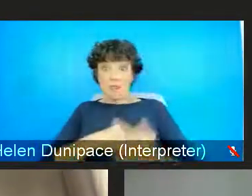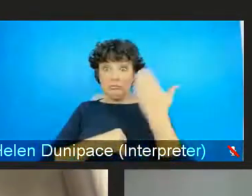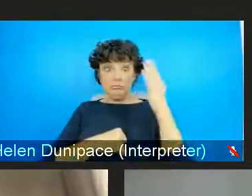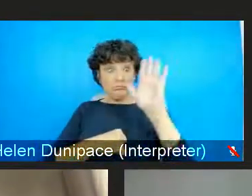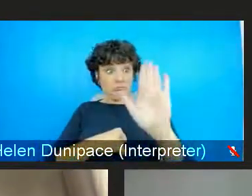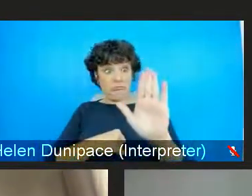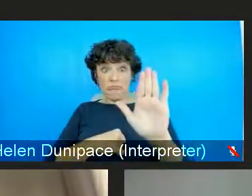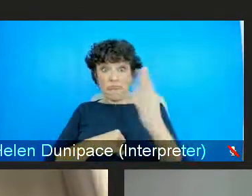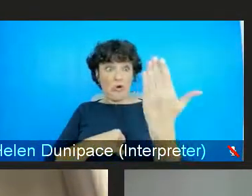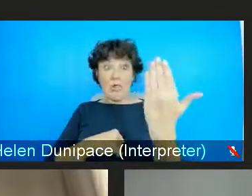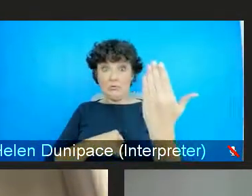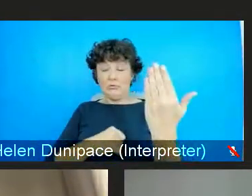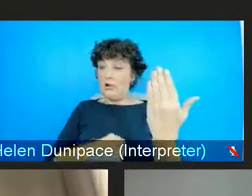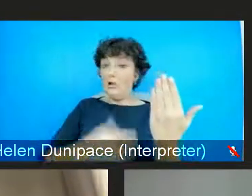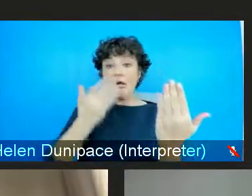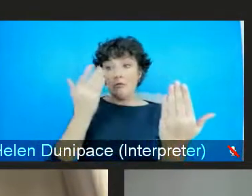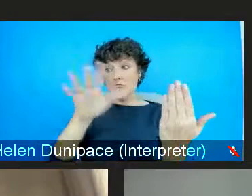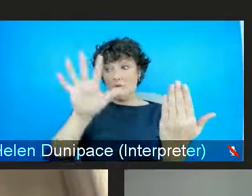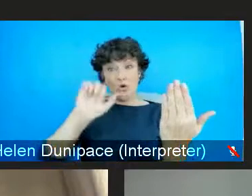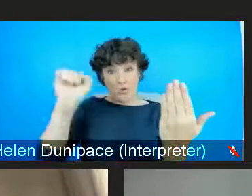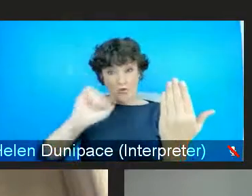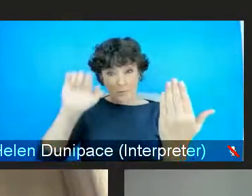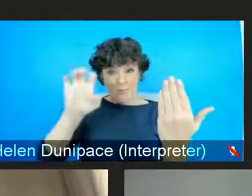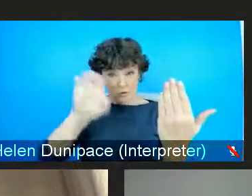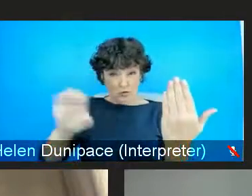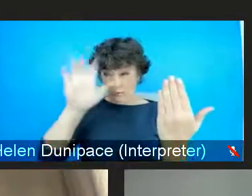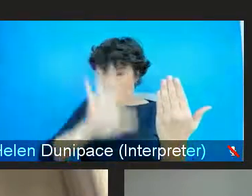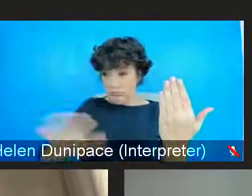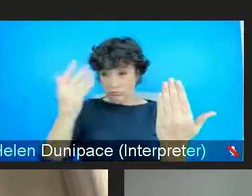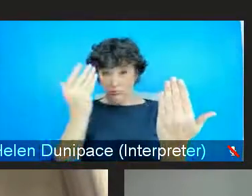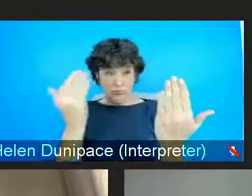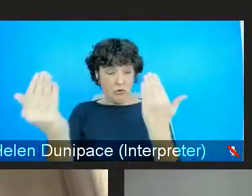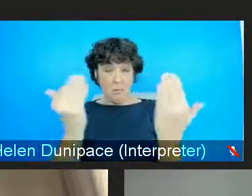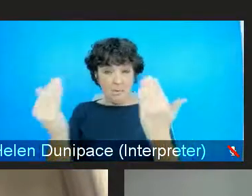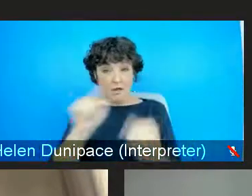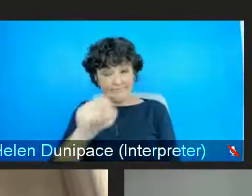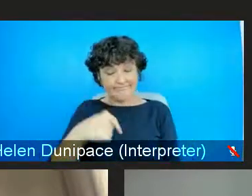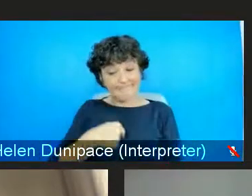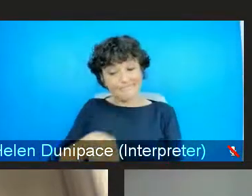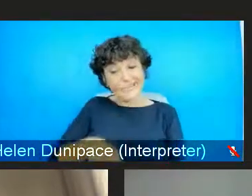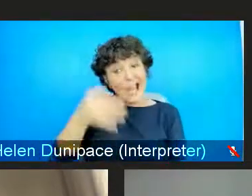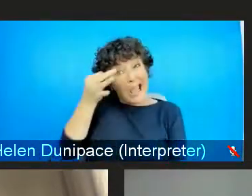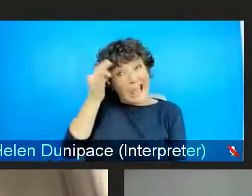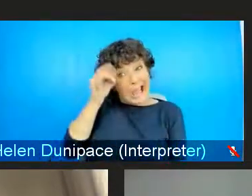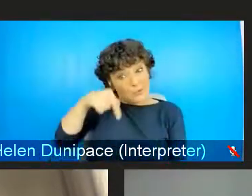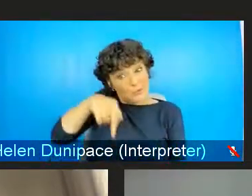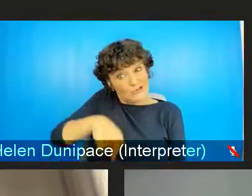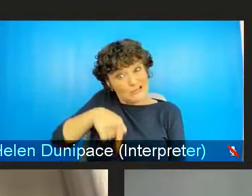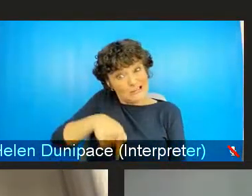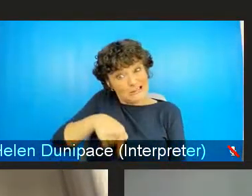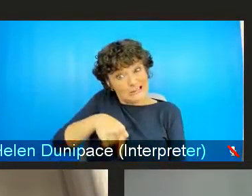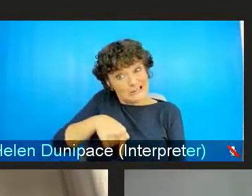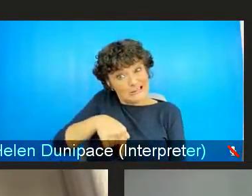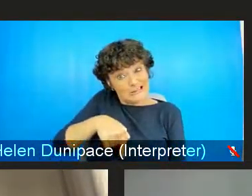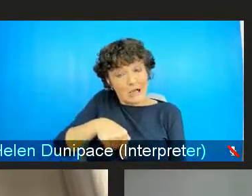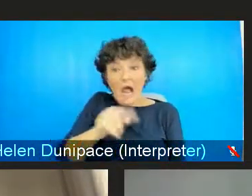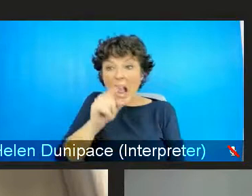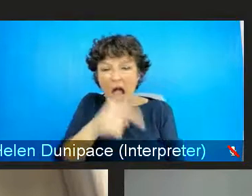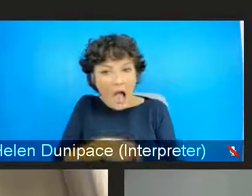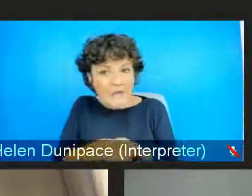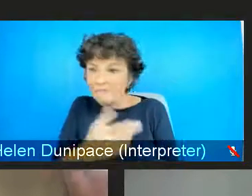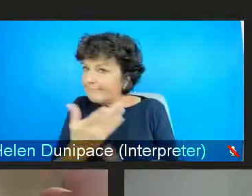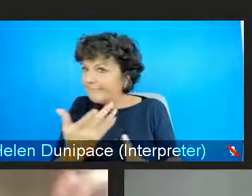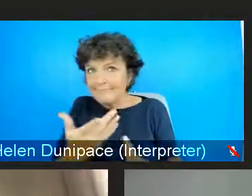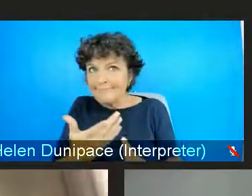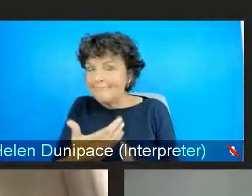parts of Europe, for example, local authorities here enjoy less autonomy than in many other parts of Europe. They're reliant on